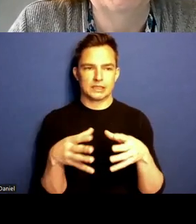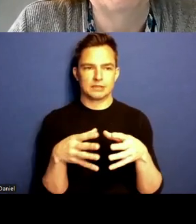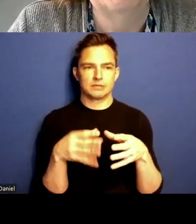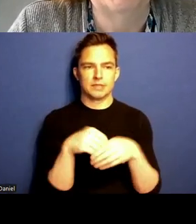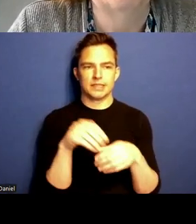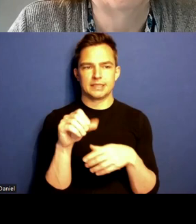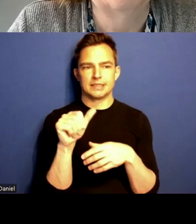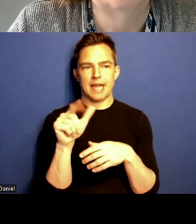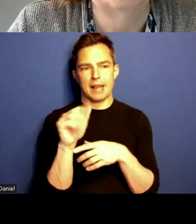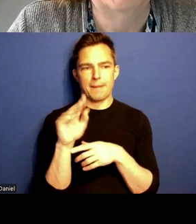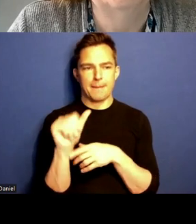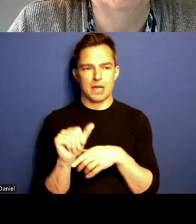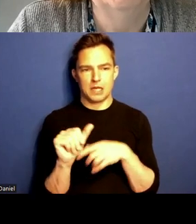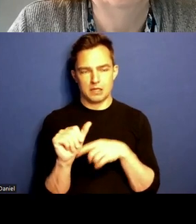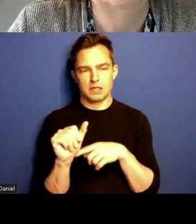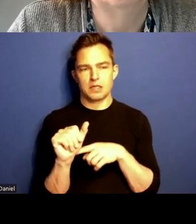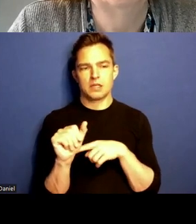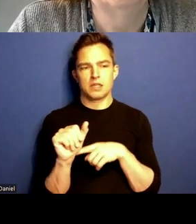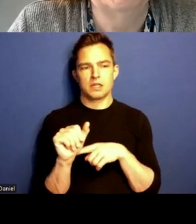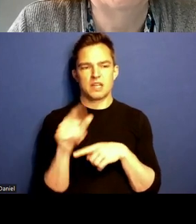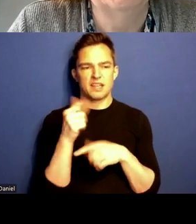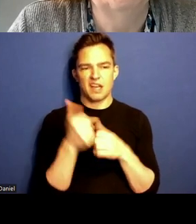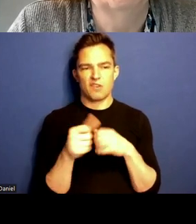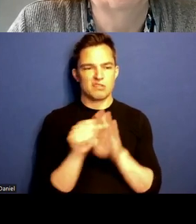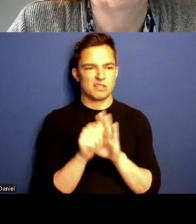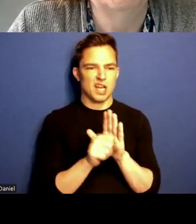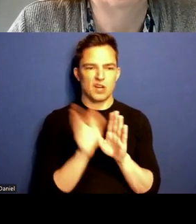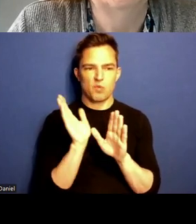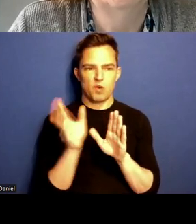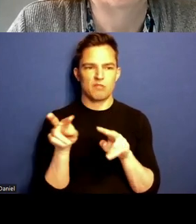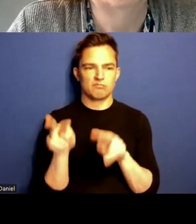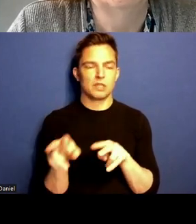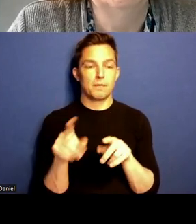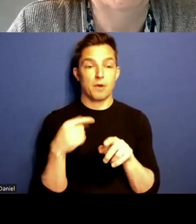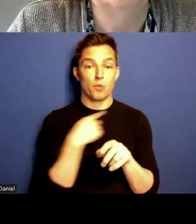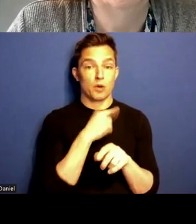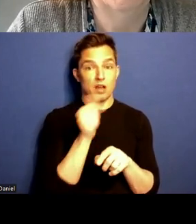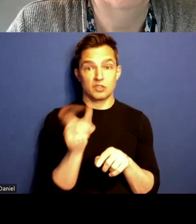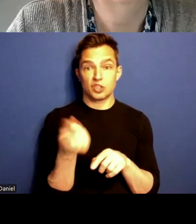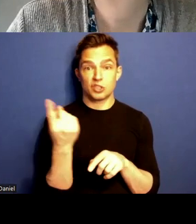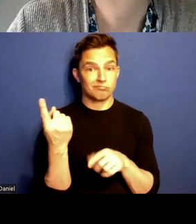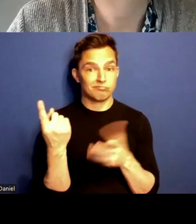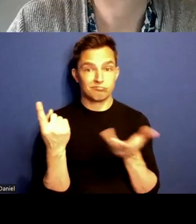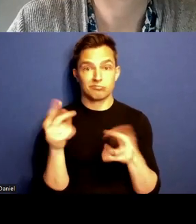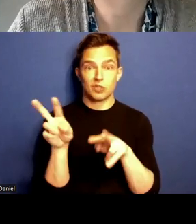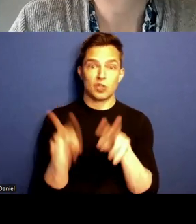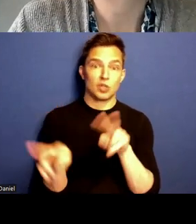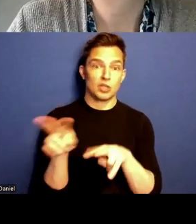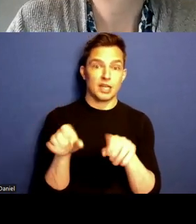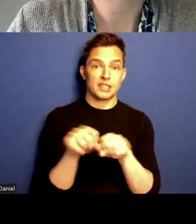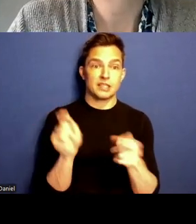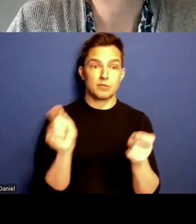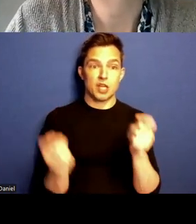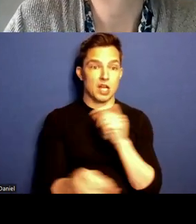Alabama, and I think every state does, is just saying, you know, we're not just looking at our system change as